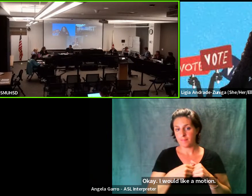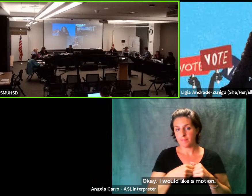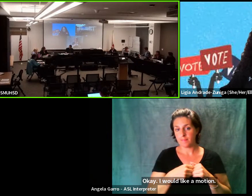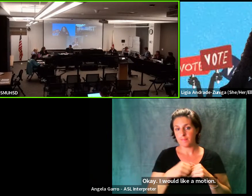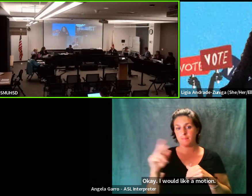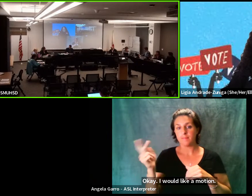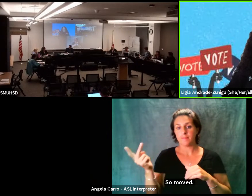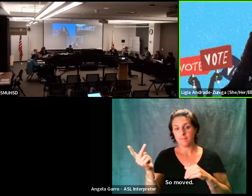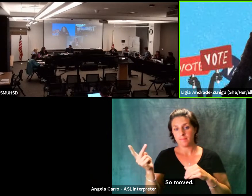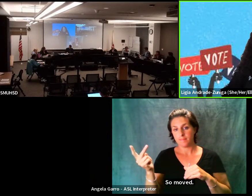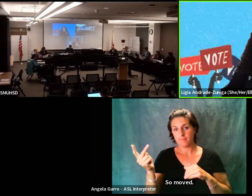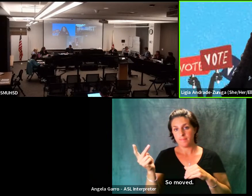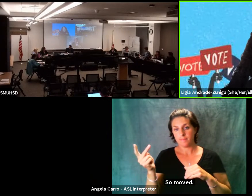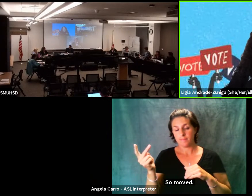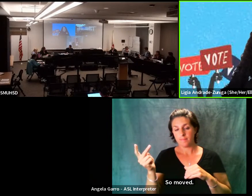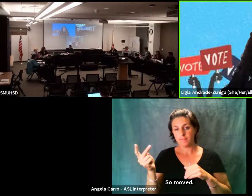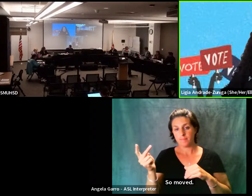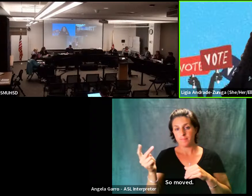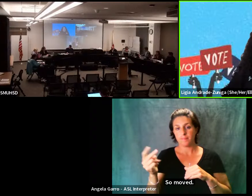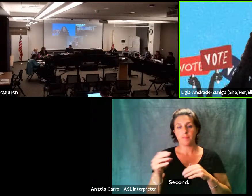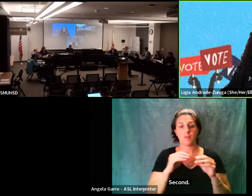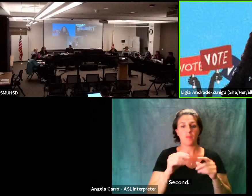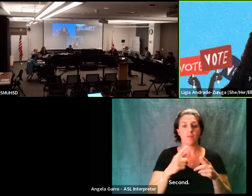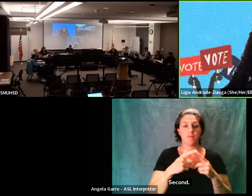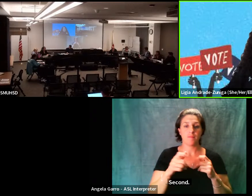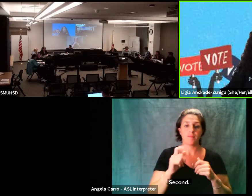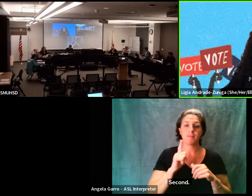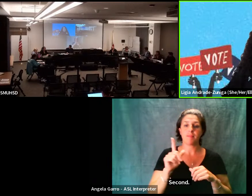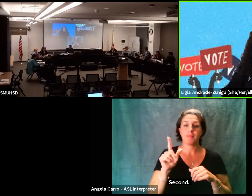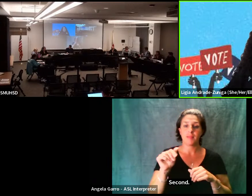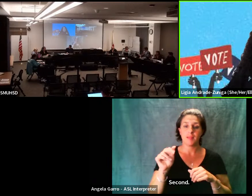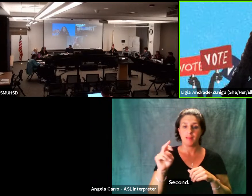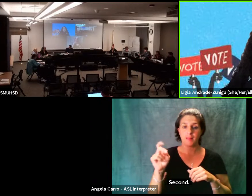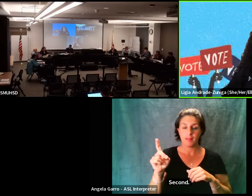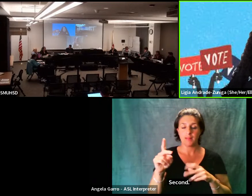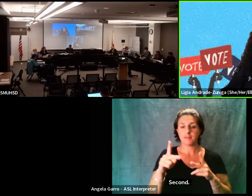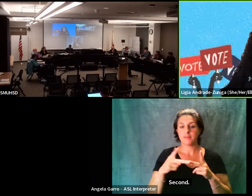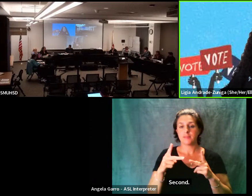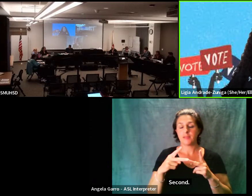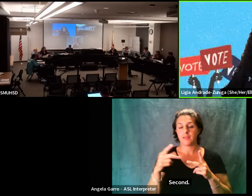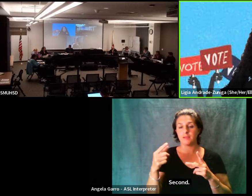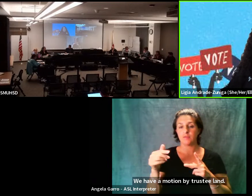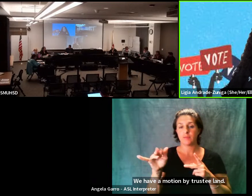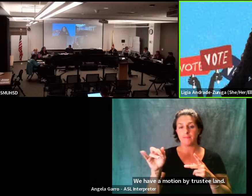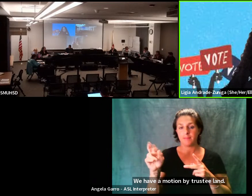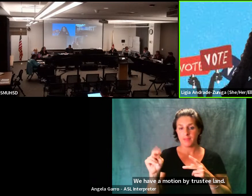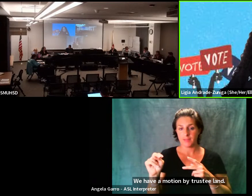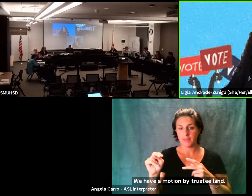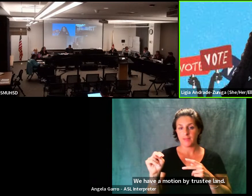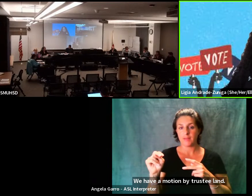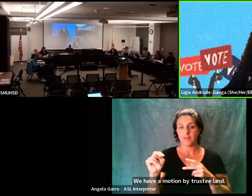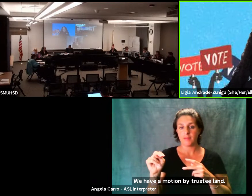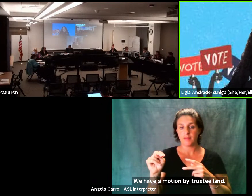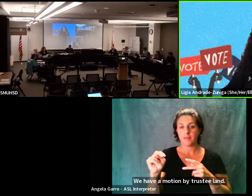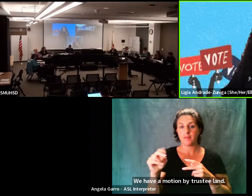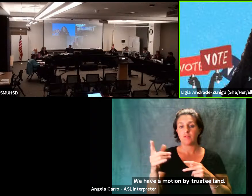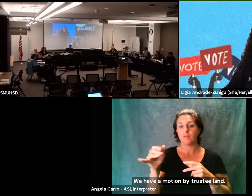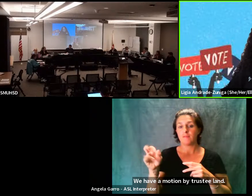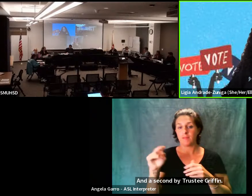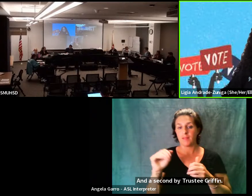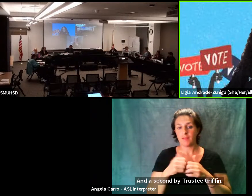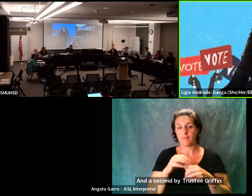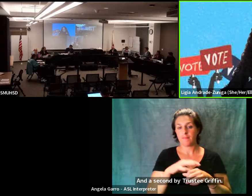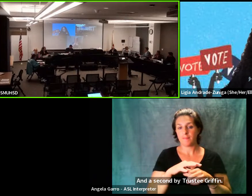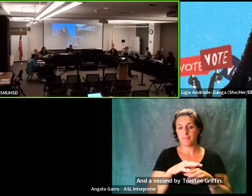Second. Okay, we have a motion by trustee Land and a second by trustee Griffin. Trustee Griffin, how do you